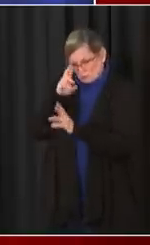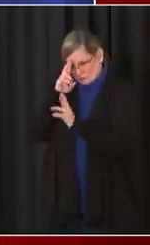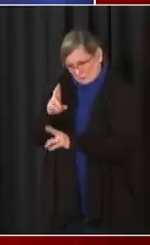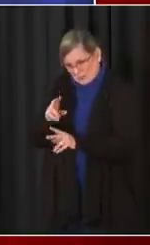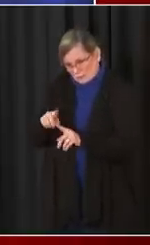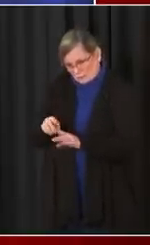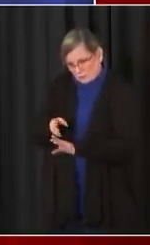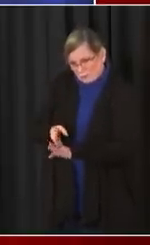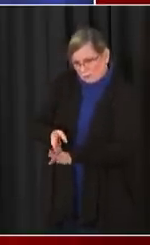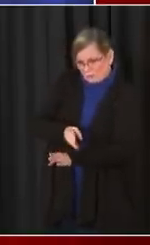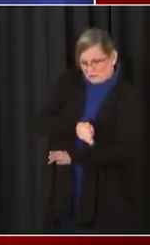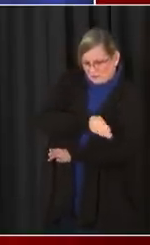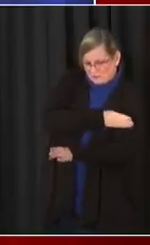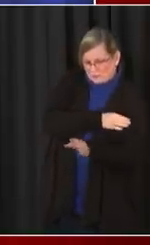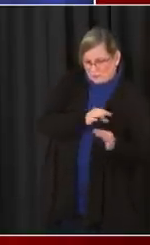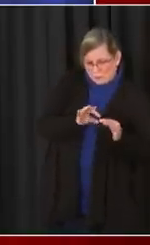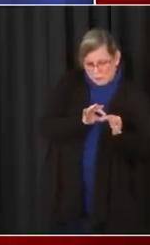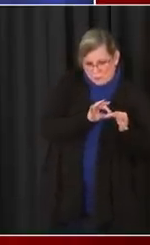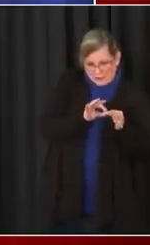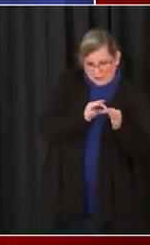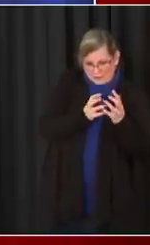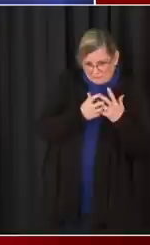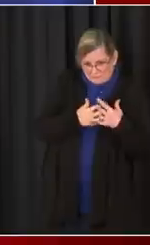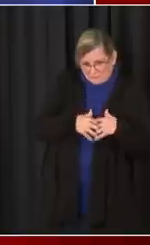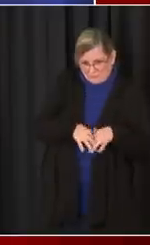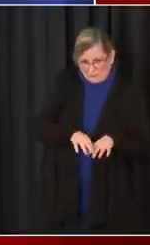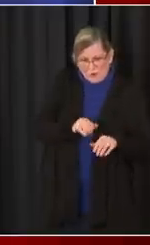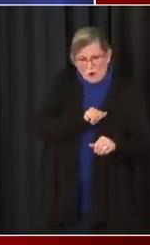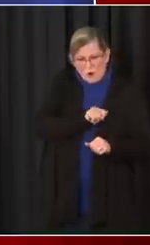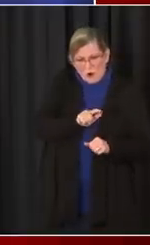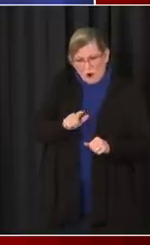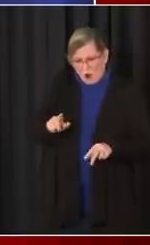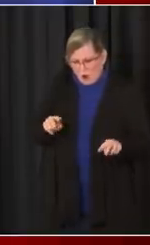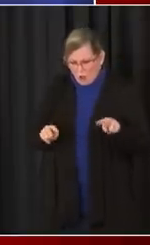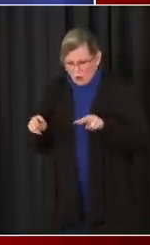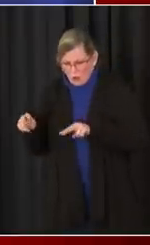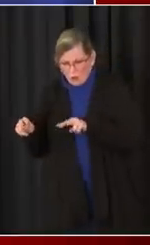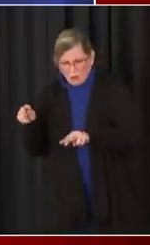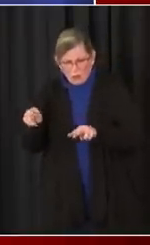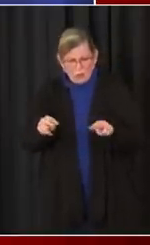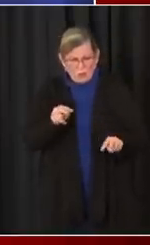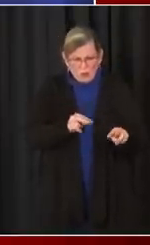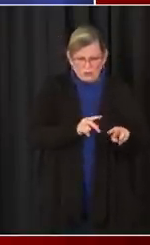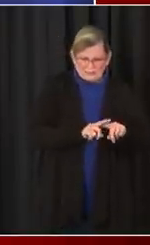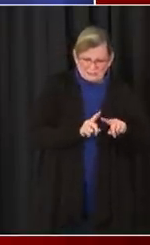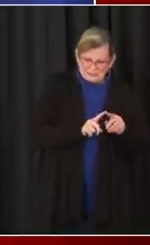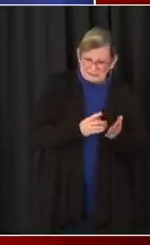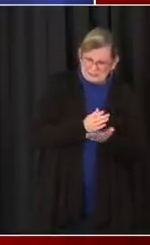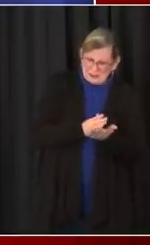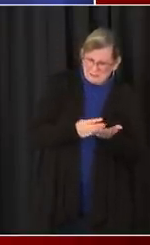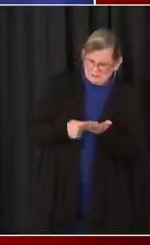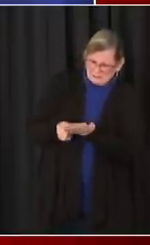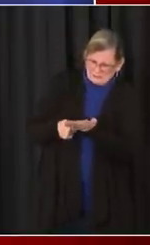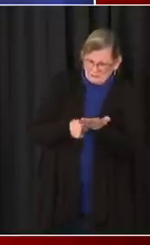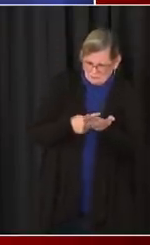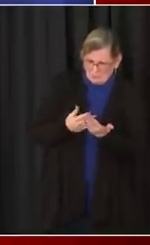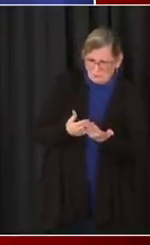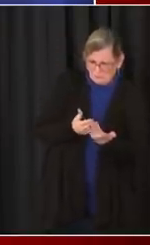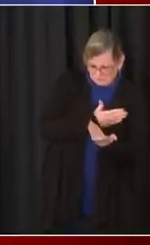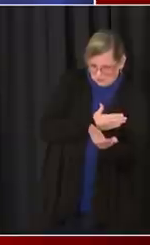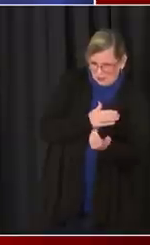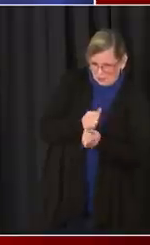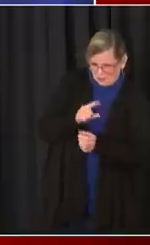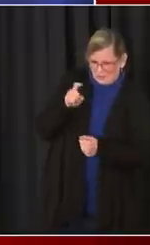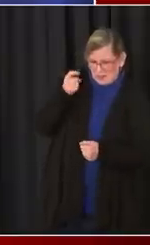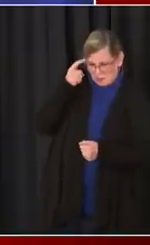the pre-coordination, to the mayor's point, those things are all being looked at. There were discussions previously with the Capitol